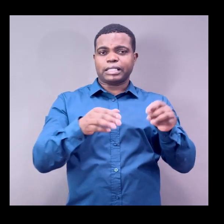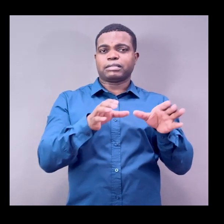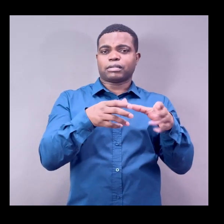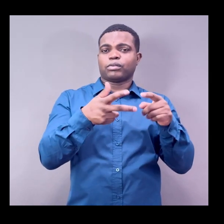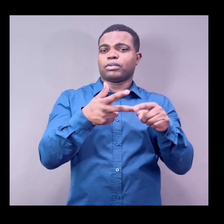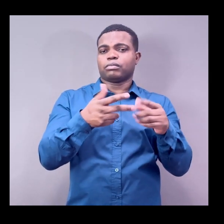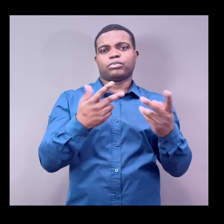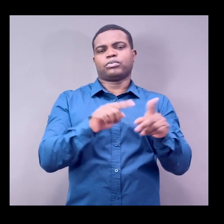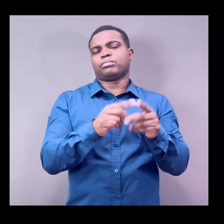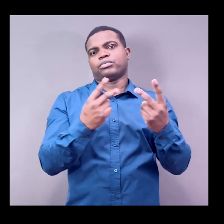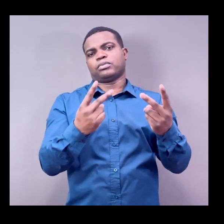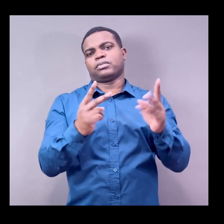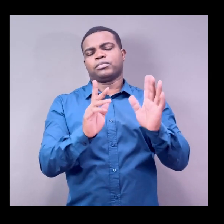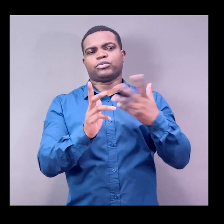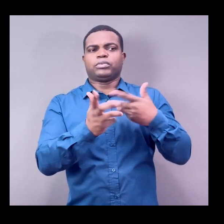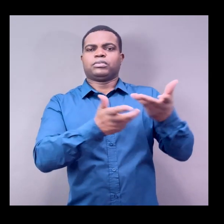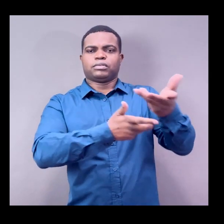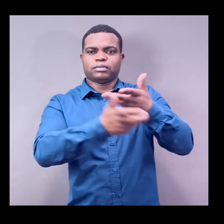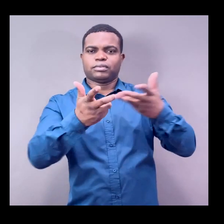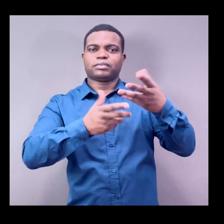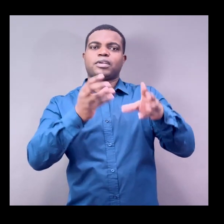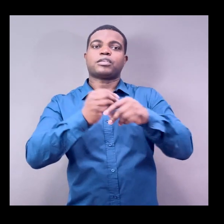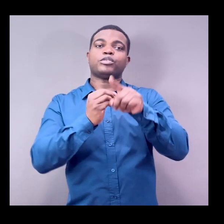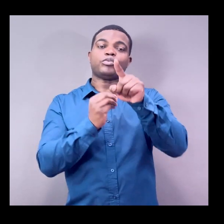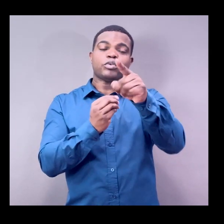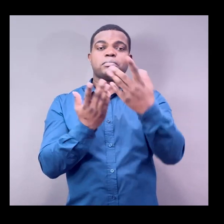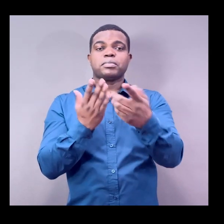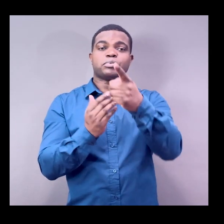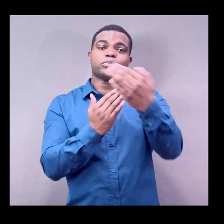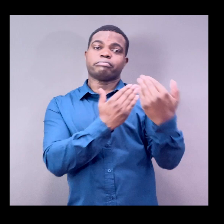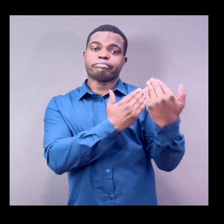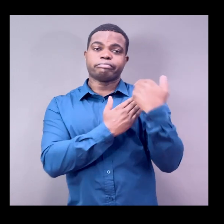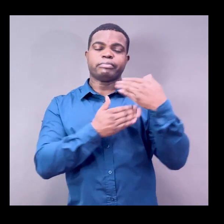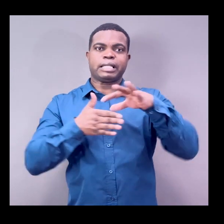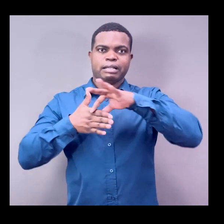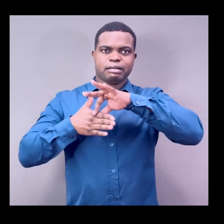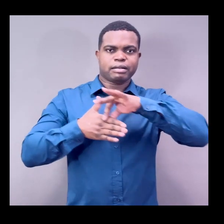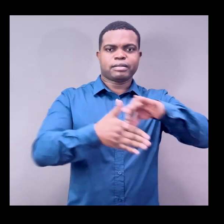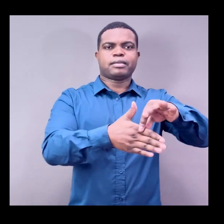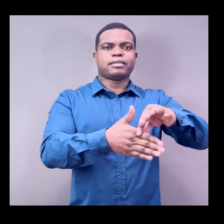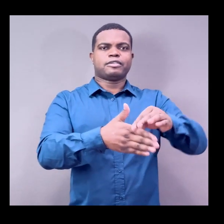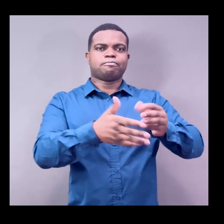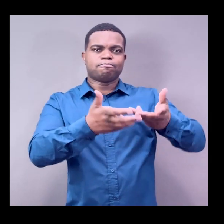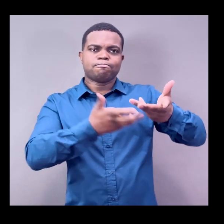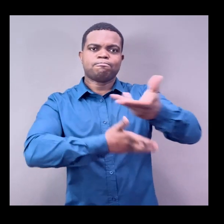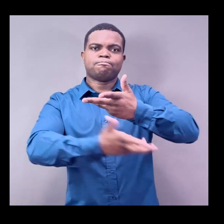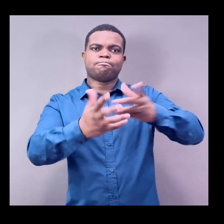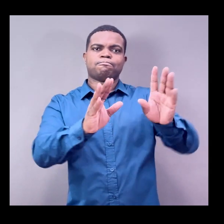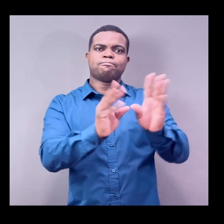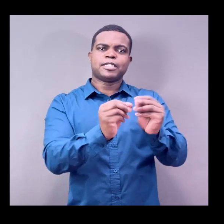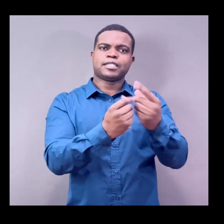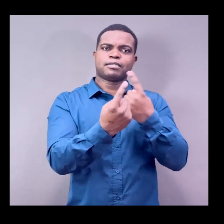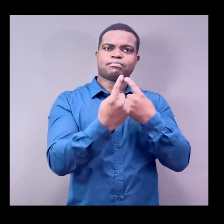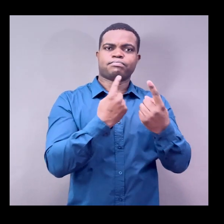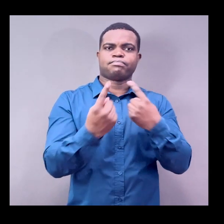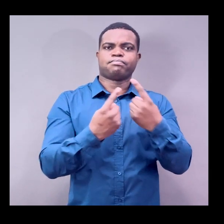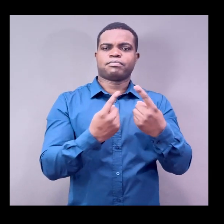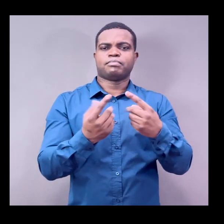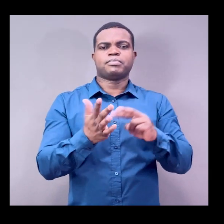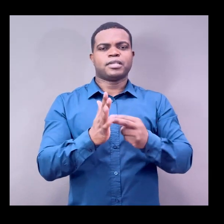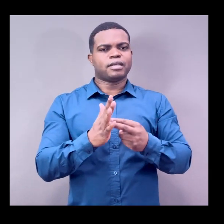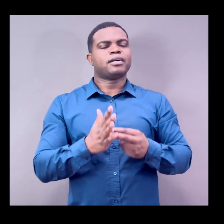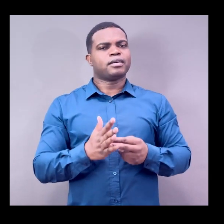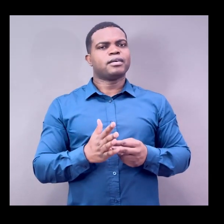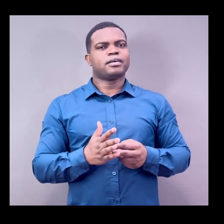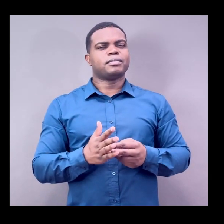out workshops. You might be leading discussions. So you need these skills, facilitation and